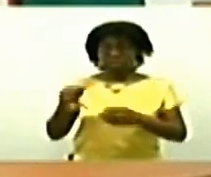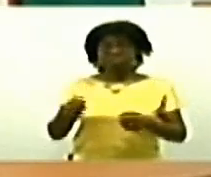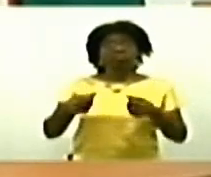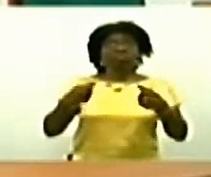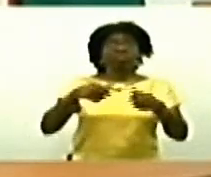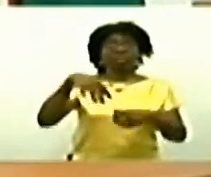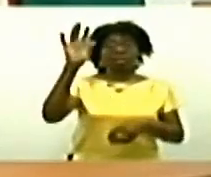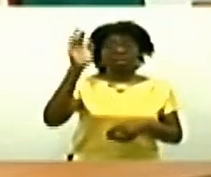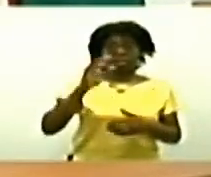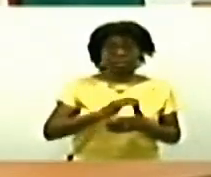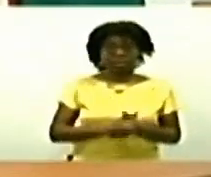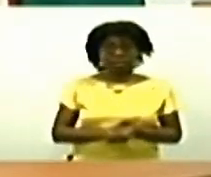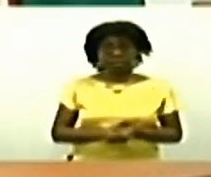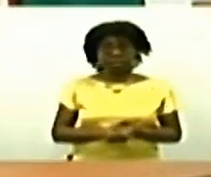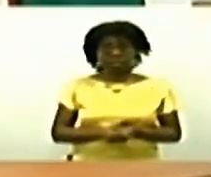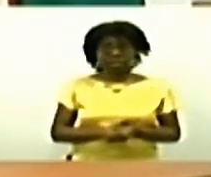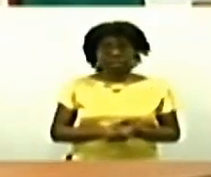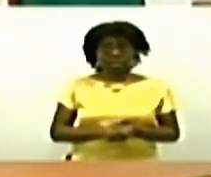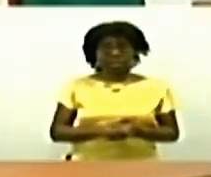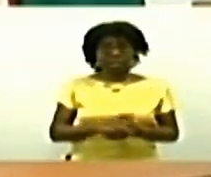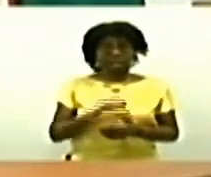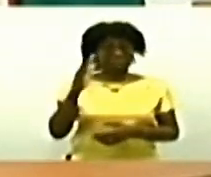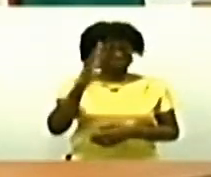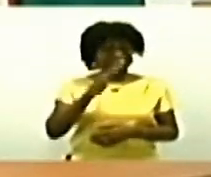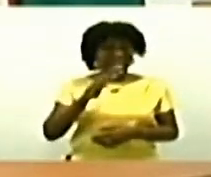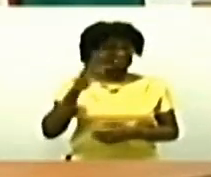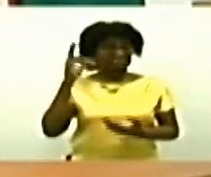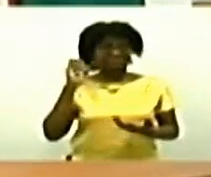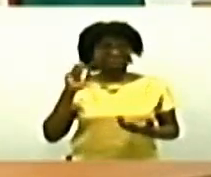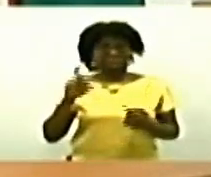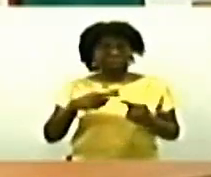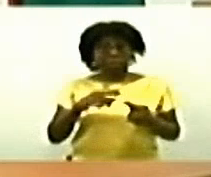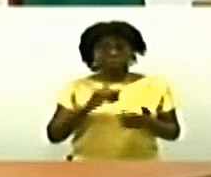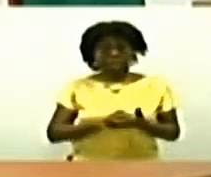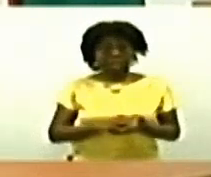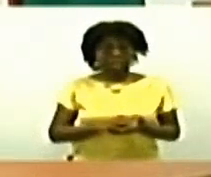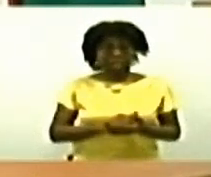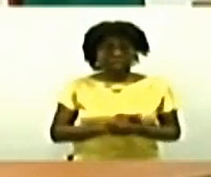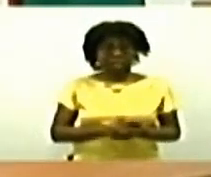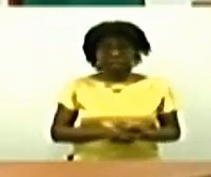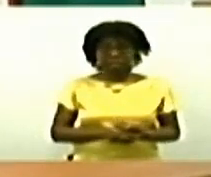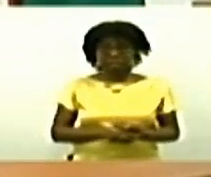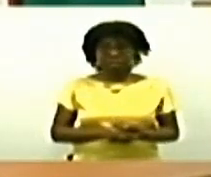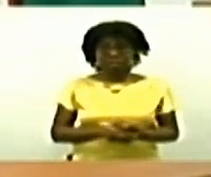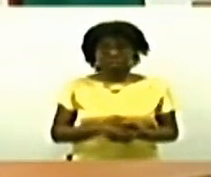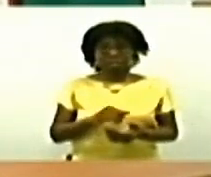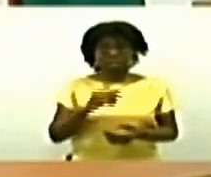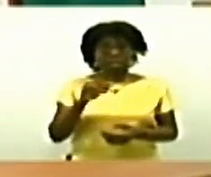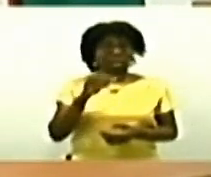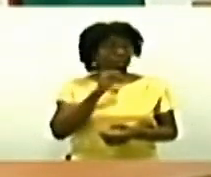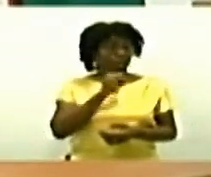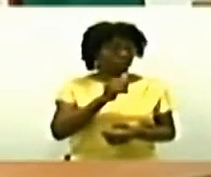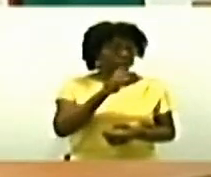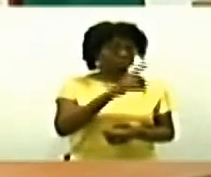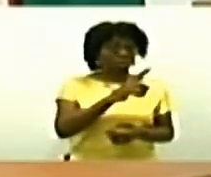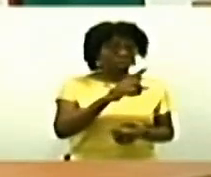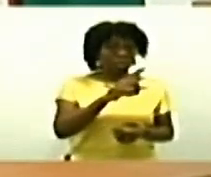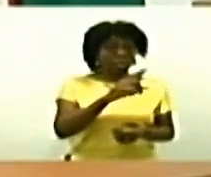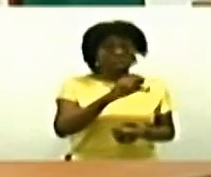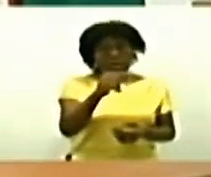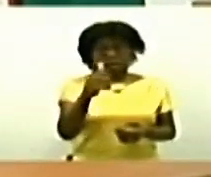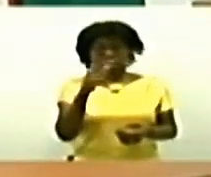off. I've never heard what has happened to the destiny of that case. Neither the case involving the one that you and I